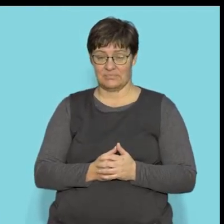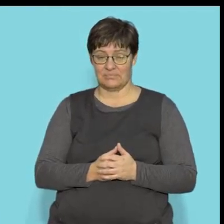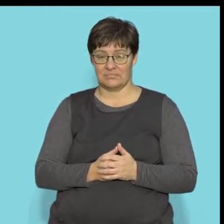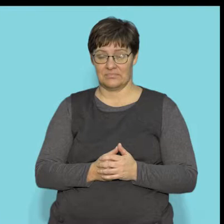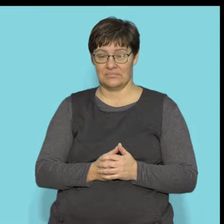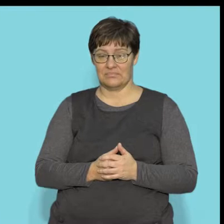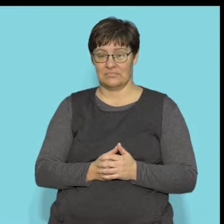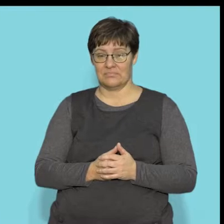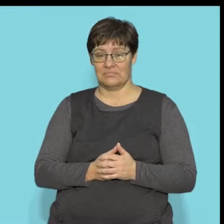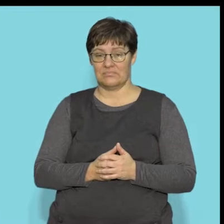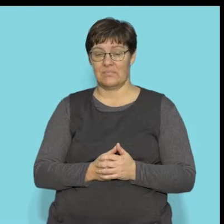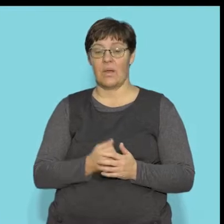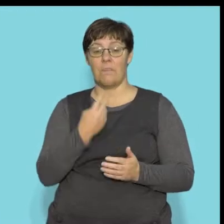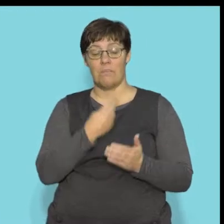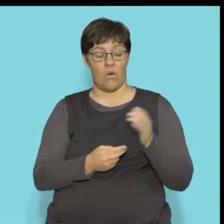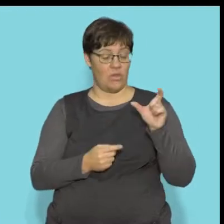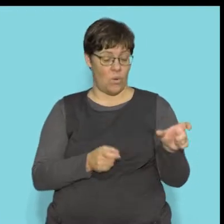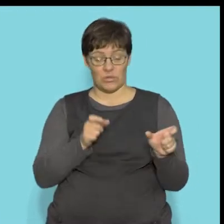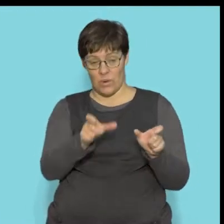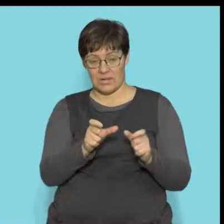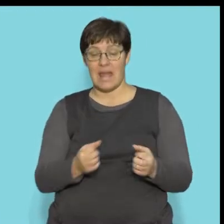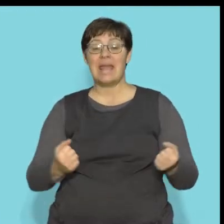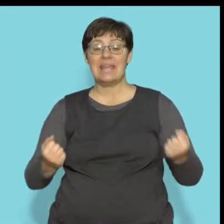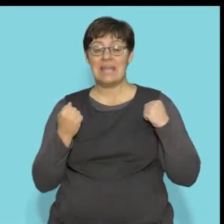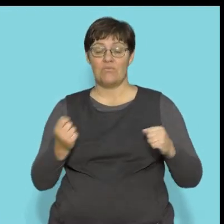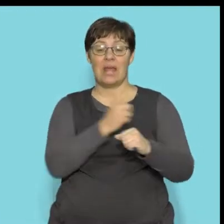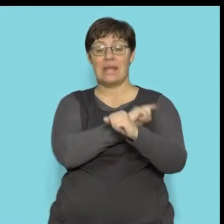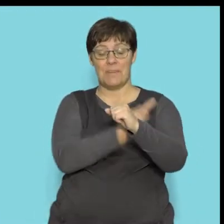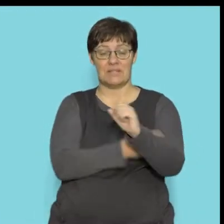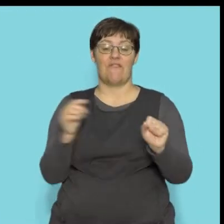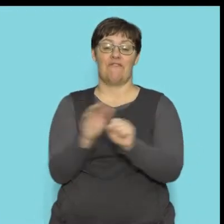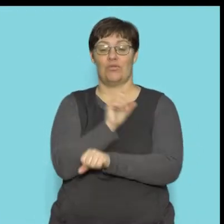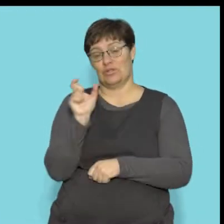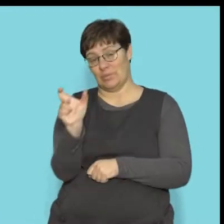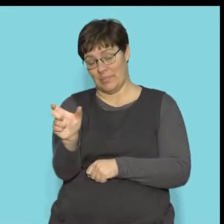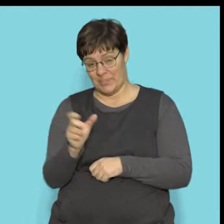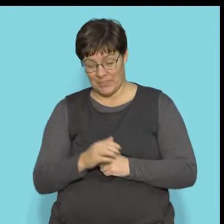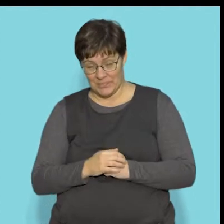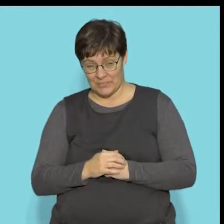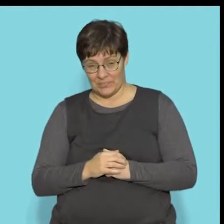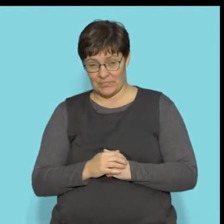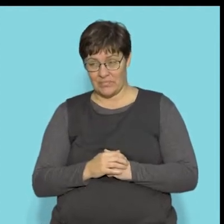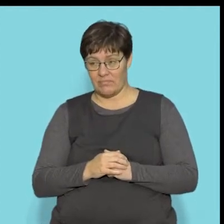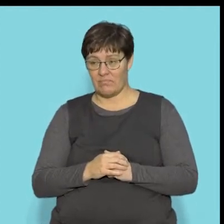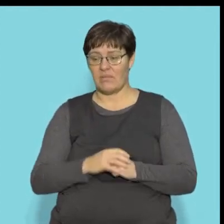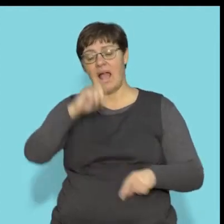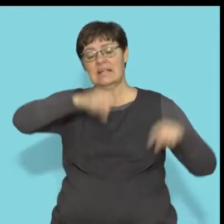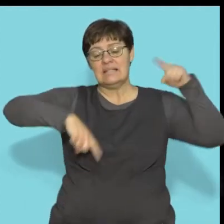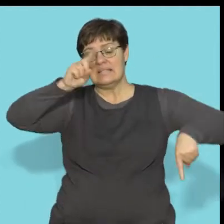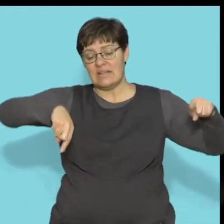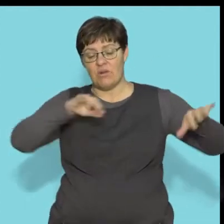And you need to put both words down because carrying capacity is the full term. When